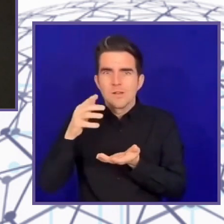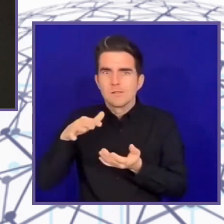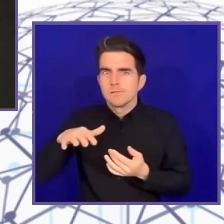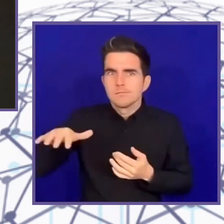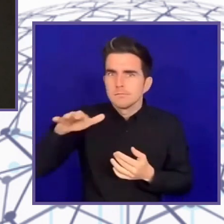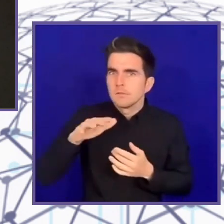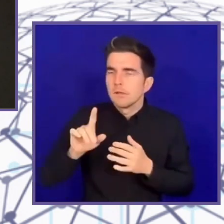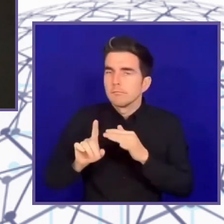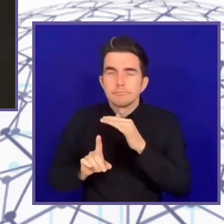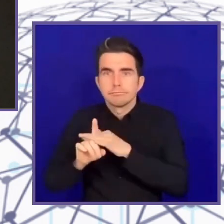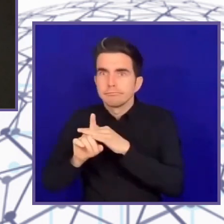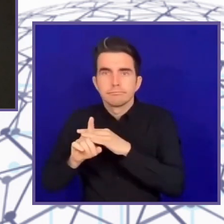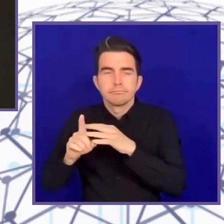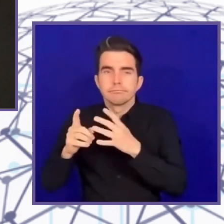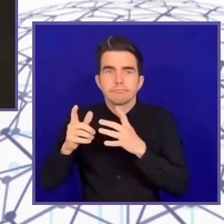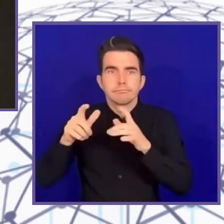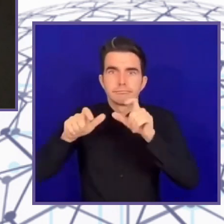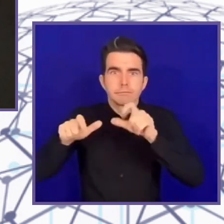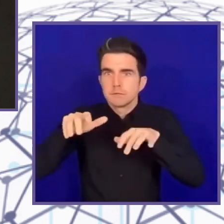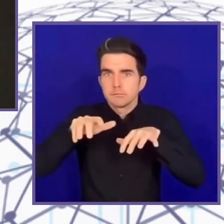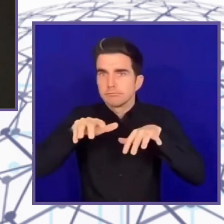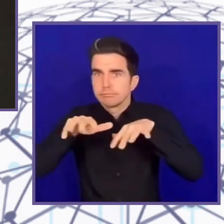rising. And now we just have natural